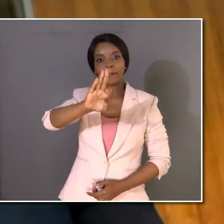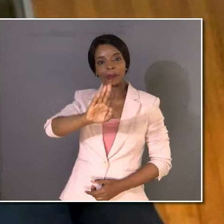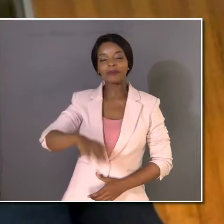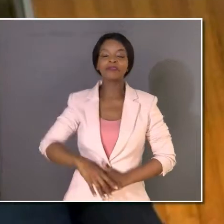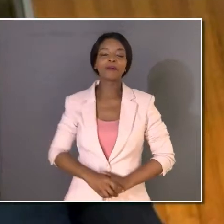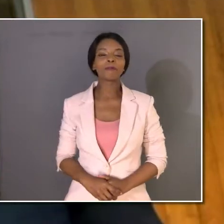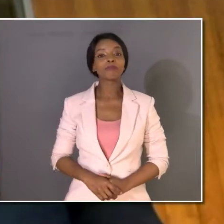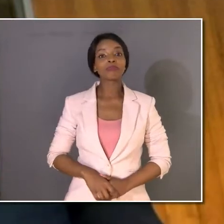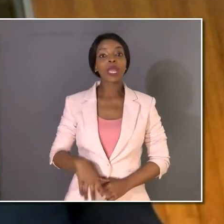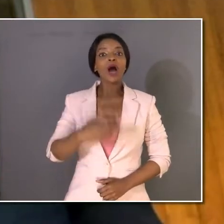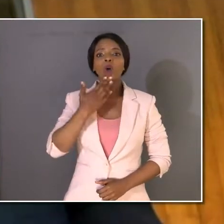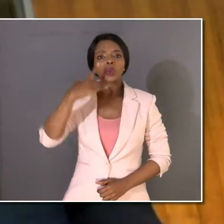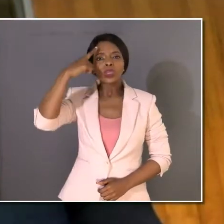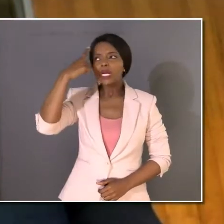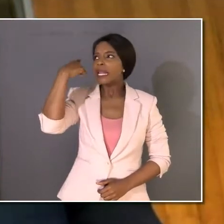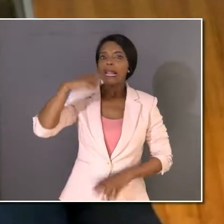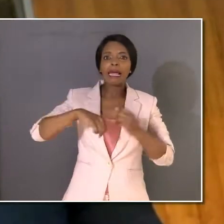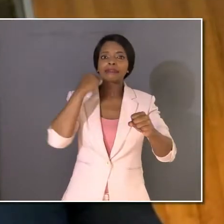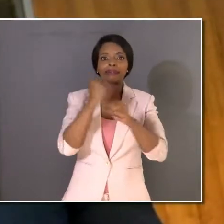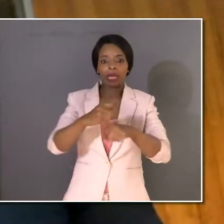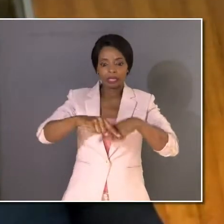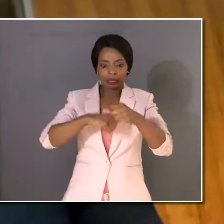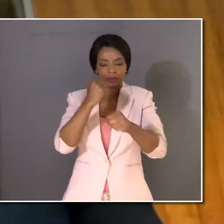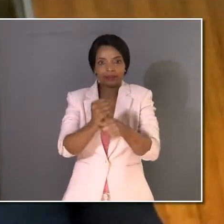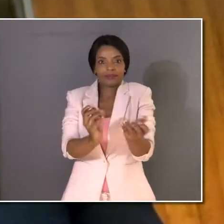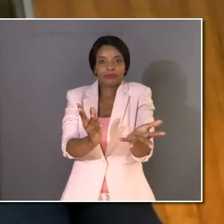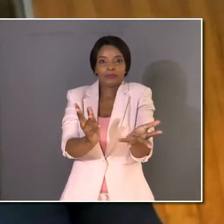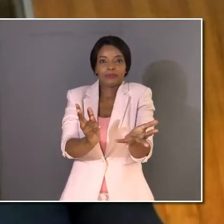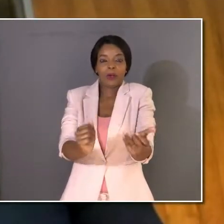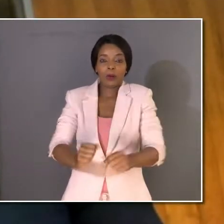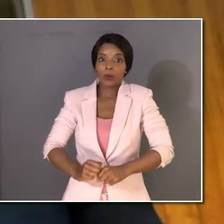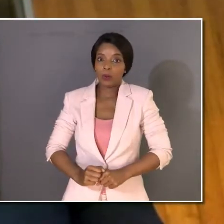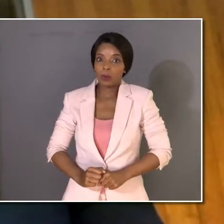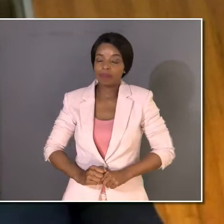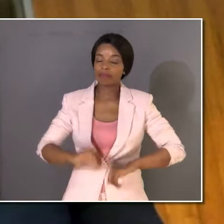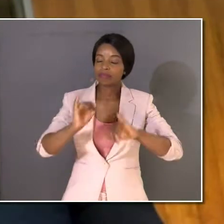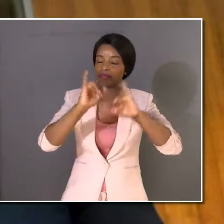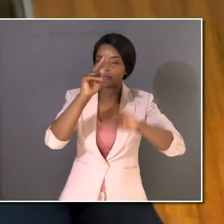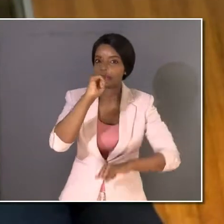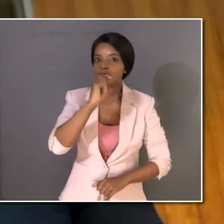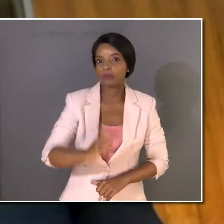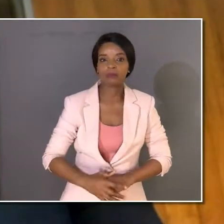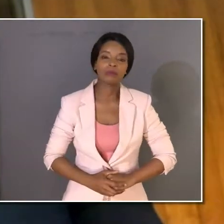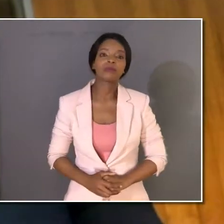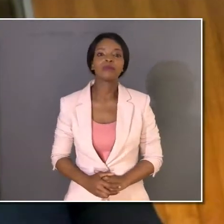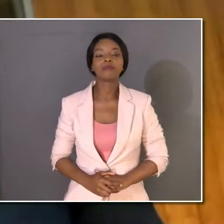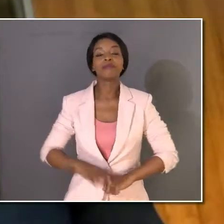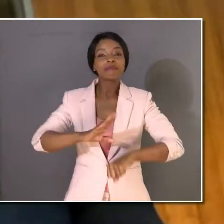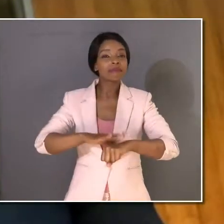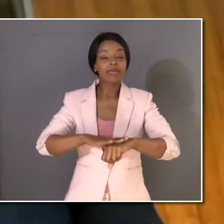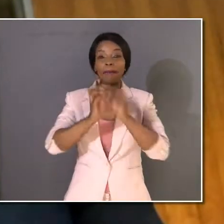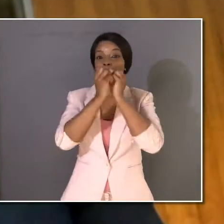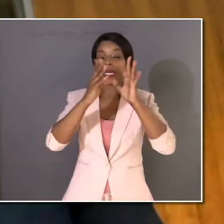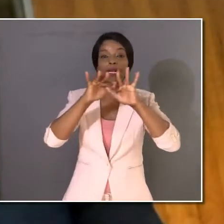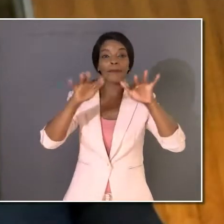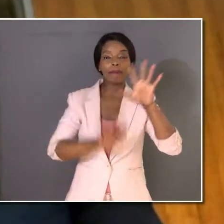last year that this is where the world would be today? It is quite surreal and a distressing time for many.